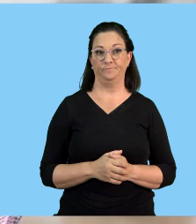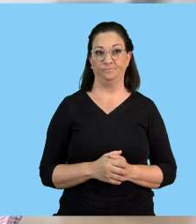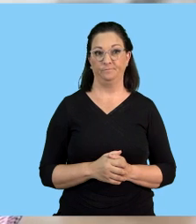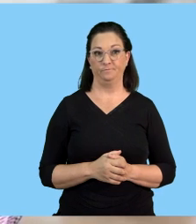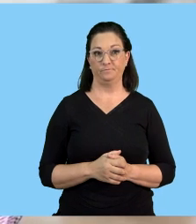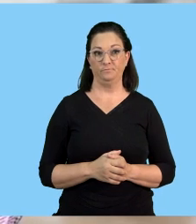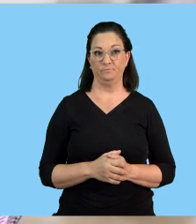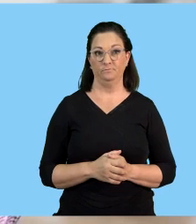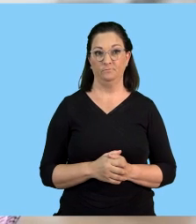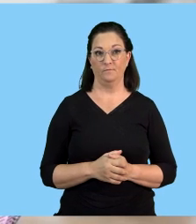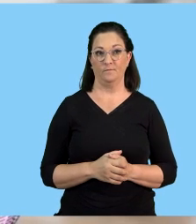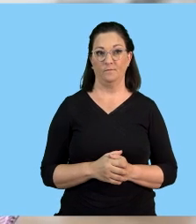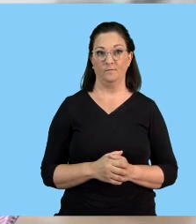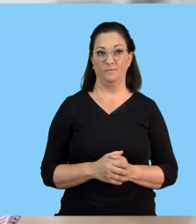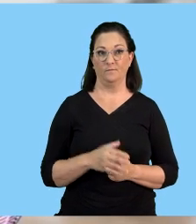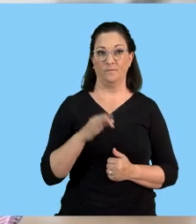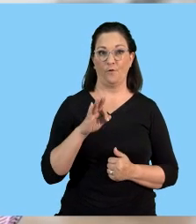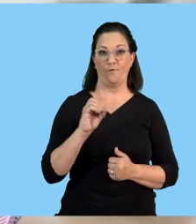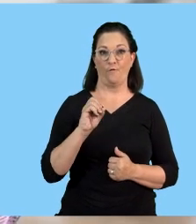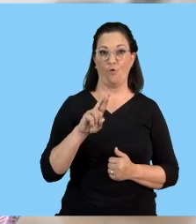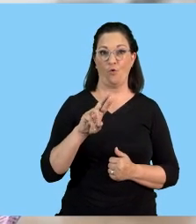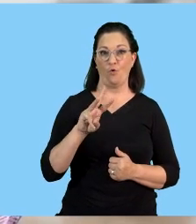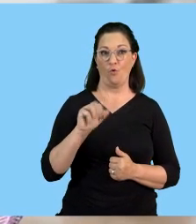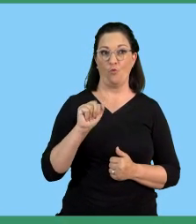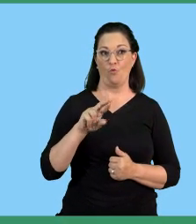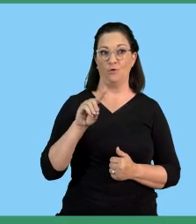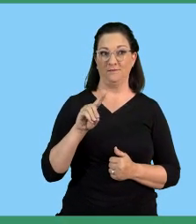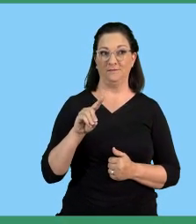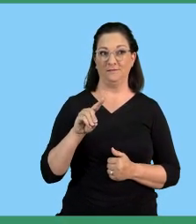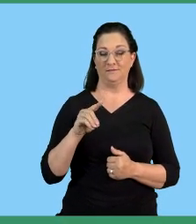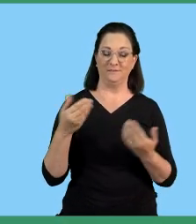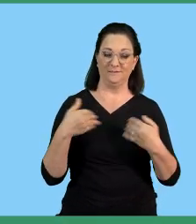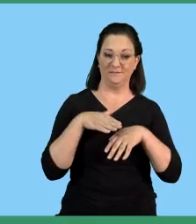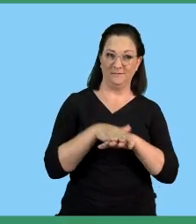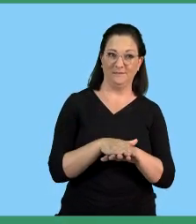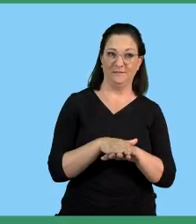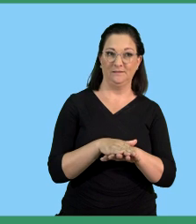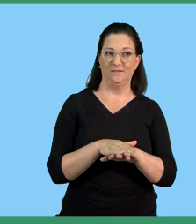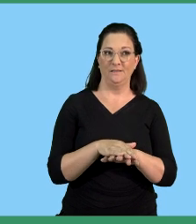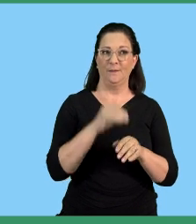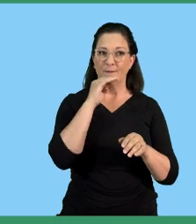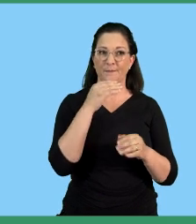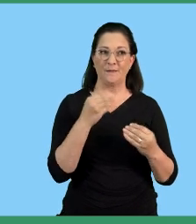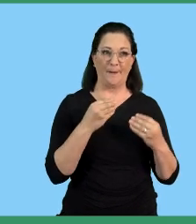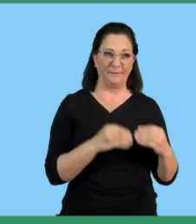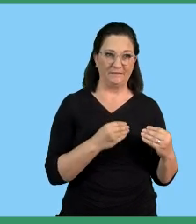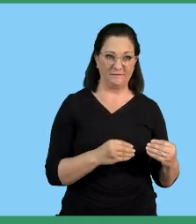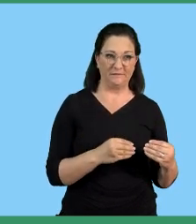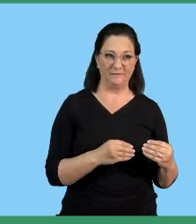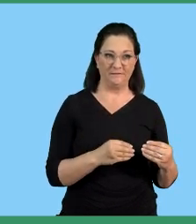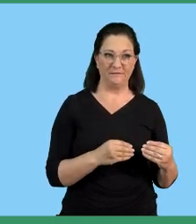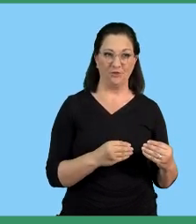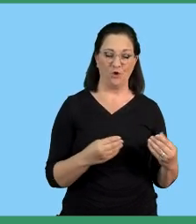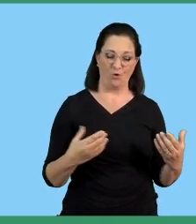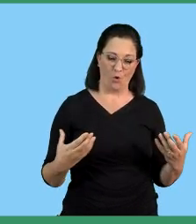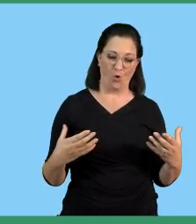forward integration strategy. So what is forward integration strategy? Here we're saying the business combines. Don't forget,